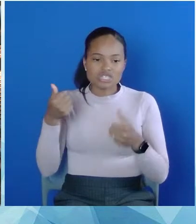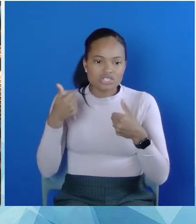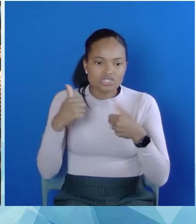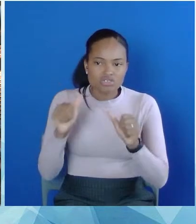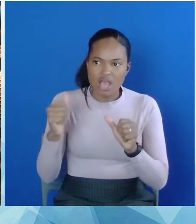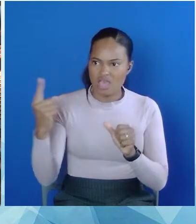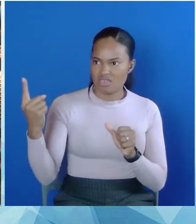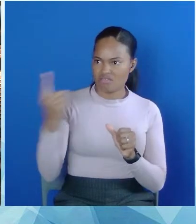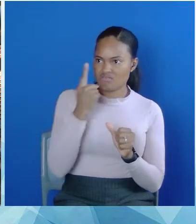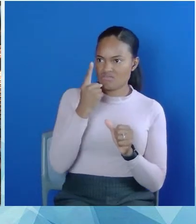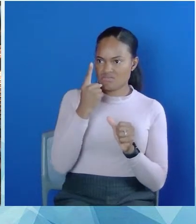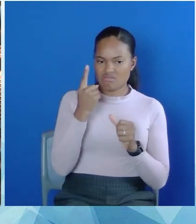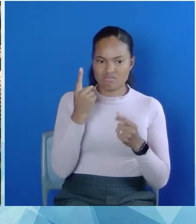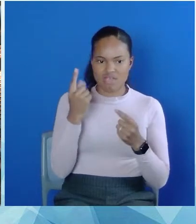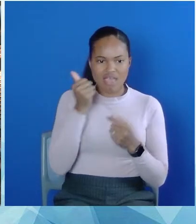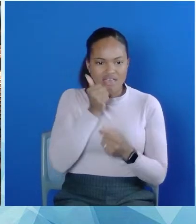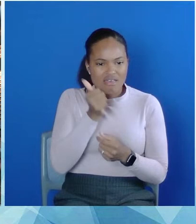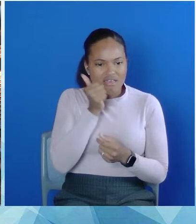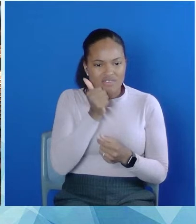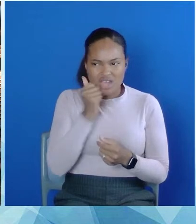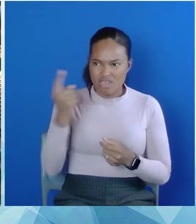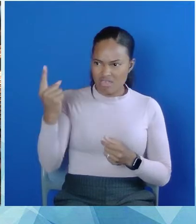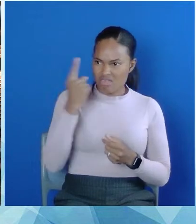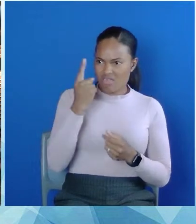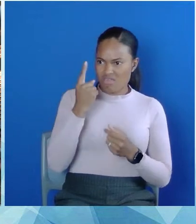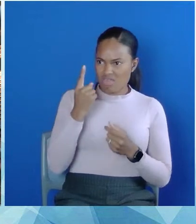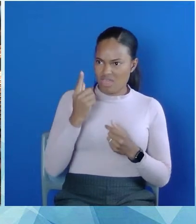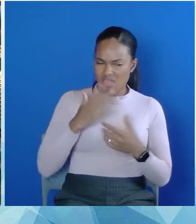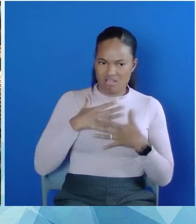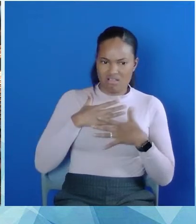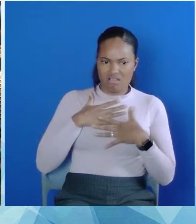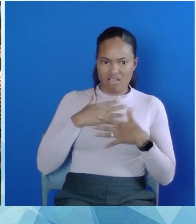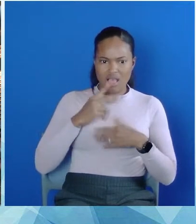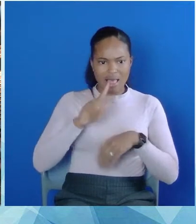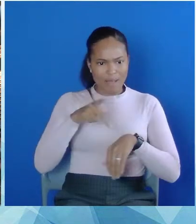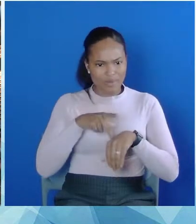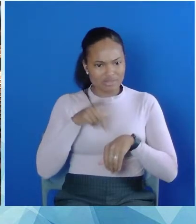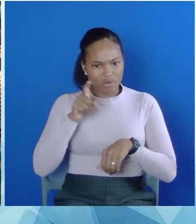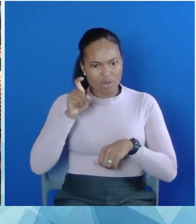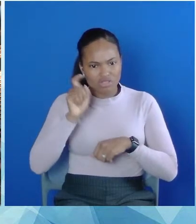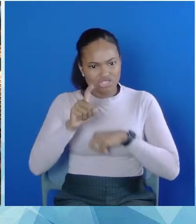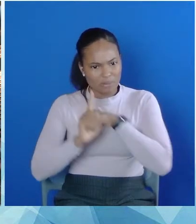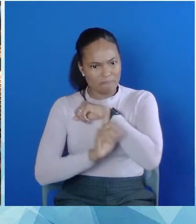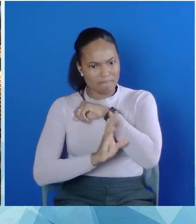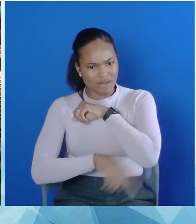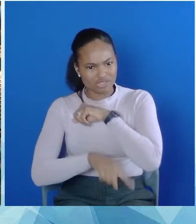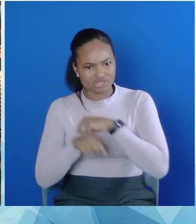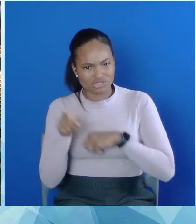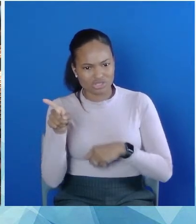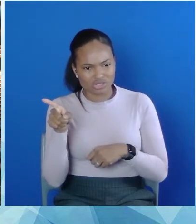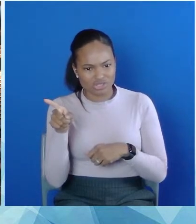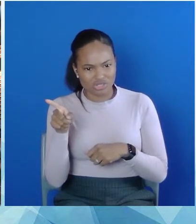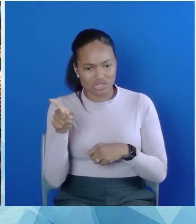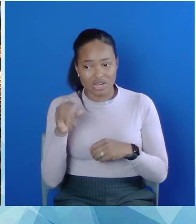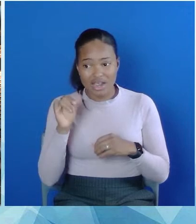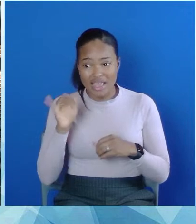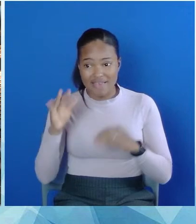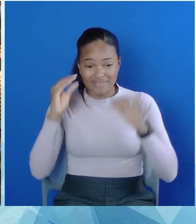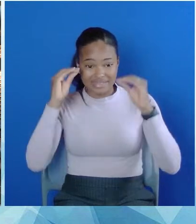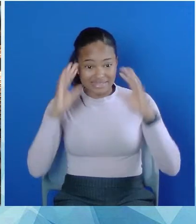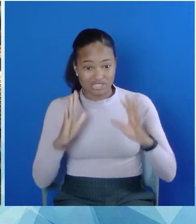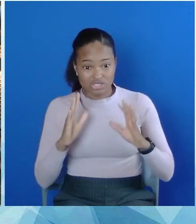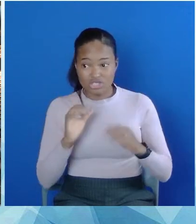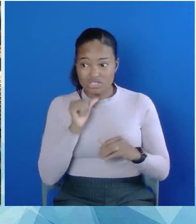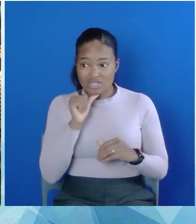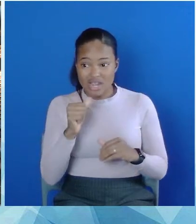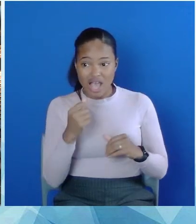face. The principal should be penalizing her. If teachers aren't teaching how to be appropriate